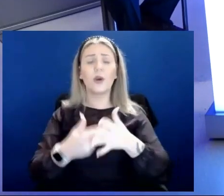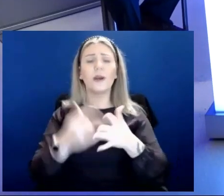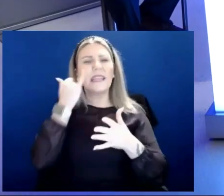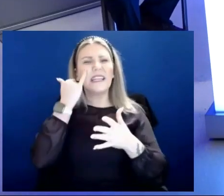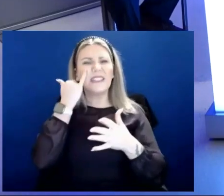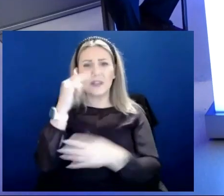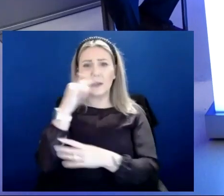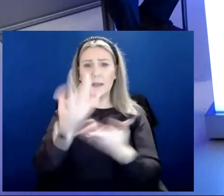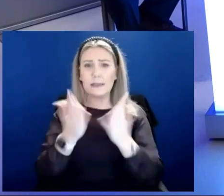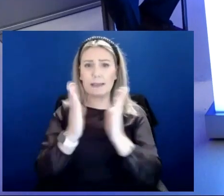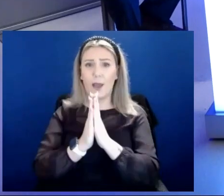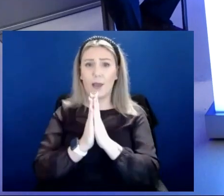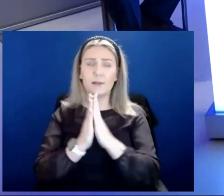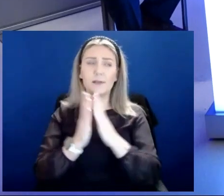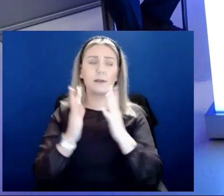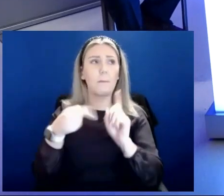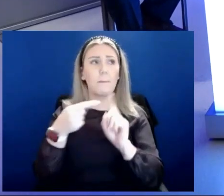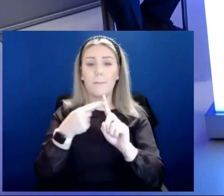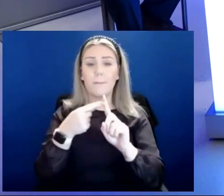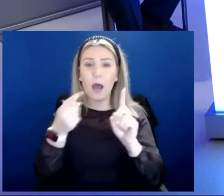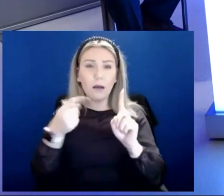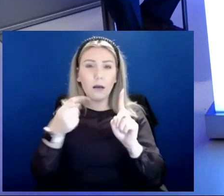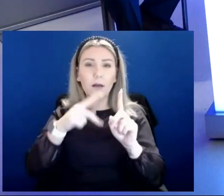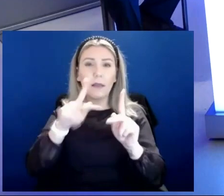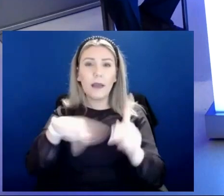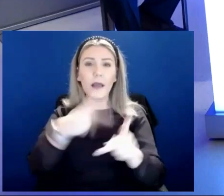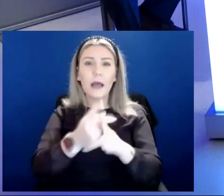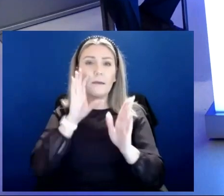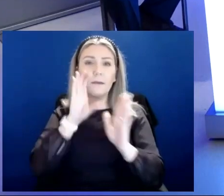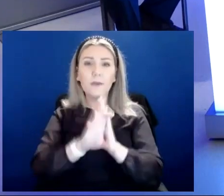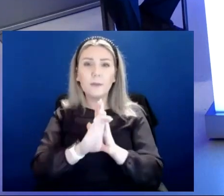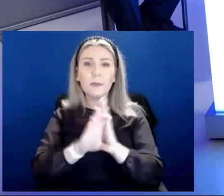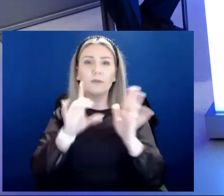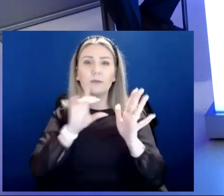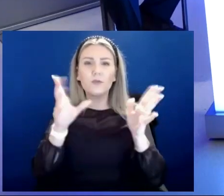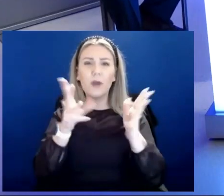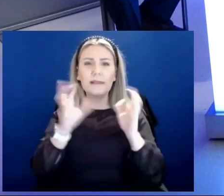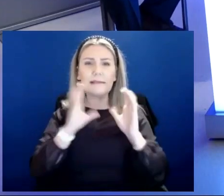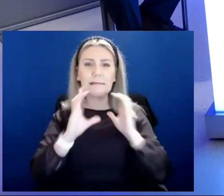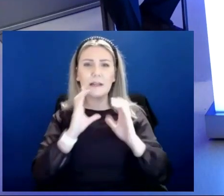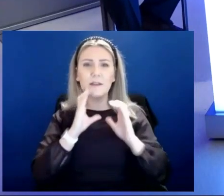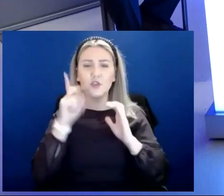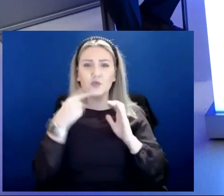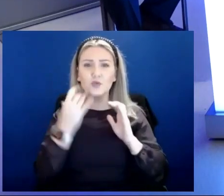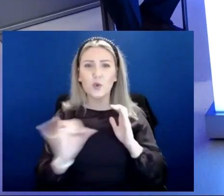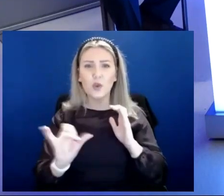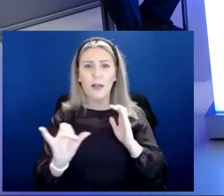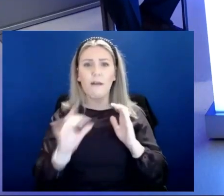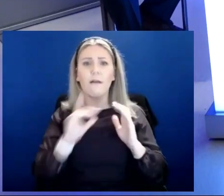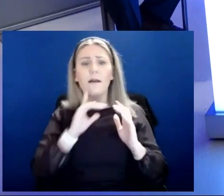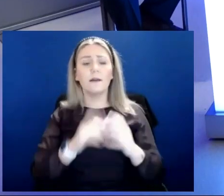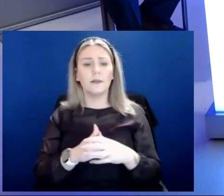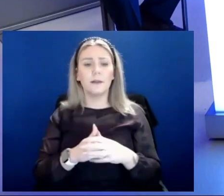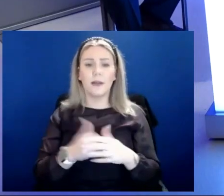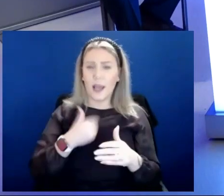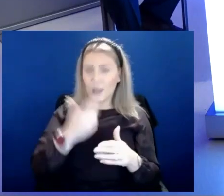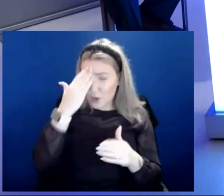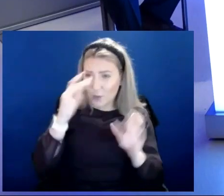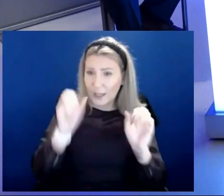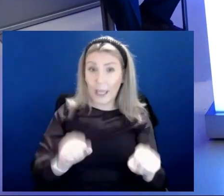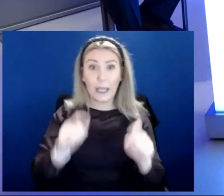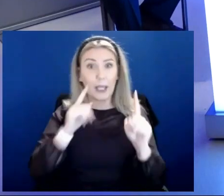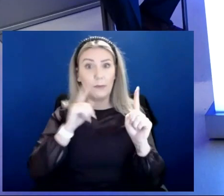about these type of images, what is that conversation supposed to look like? I know they can go in all sorts of different directions,